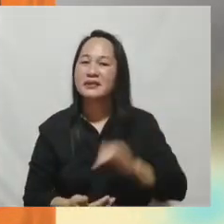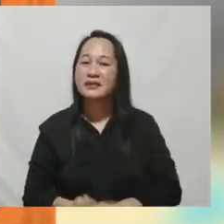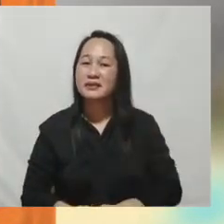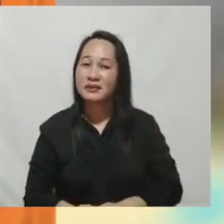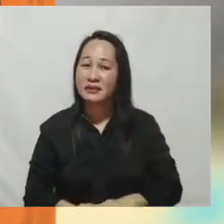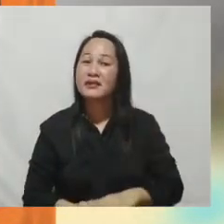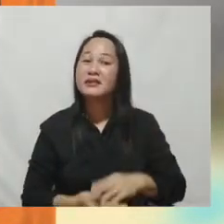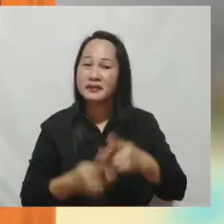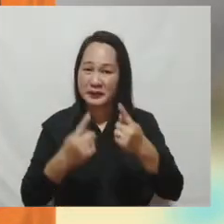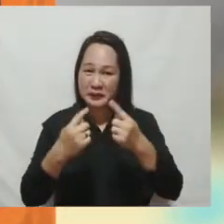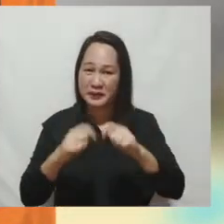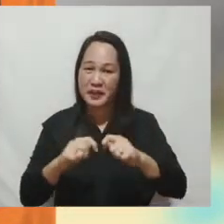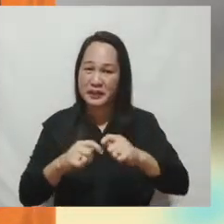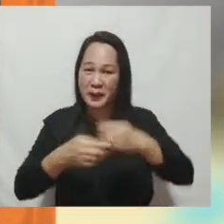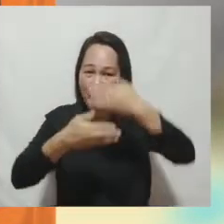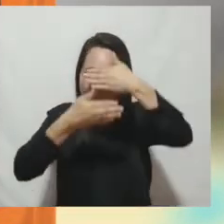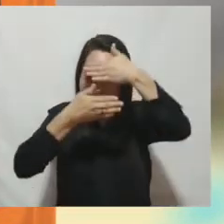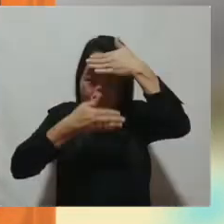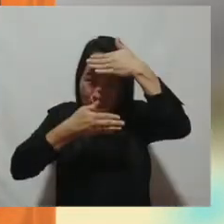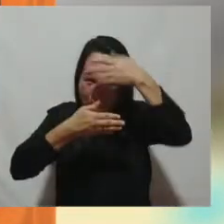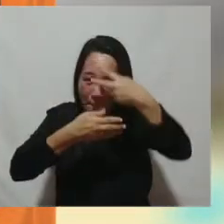peek.